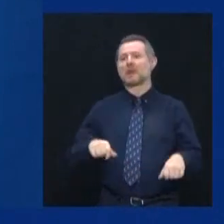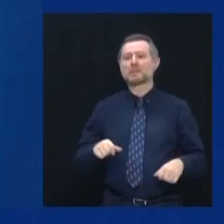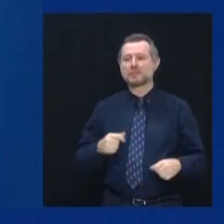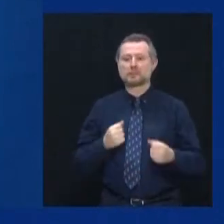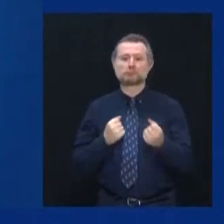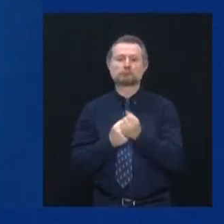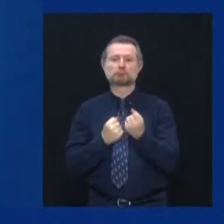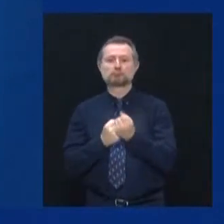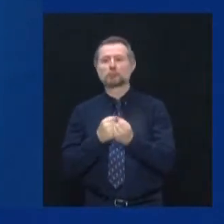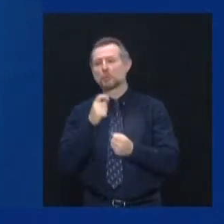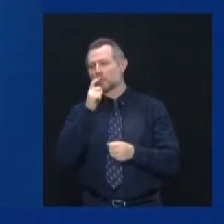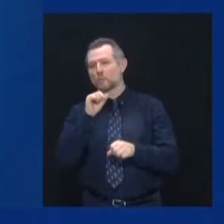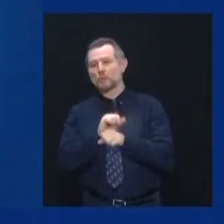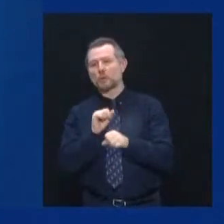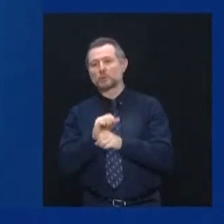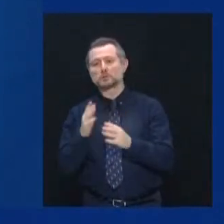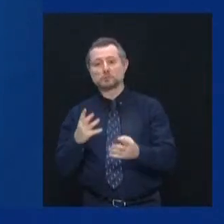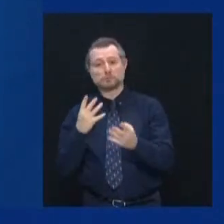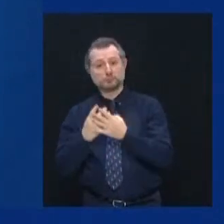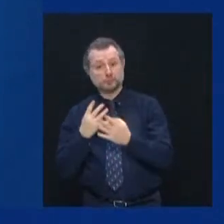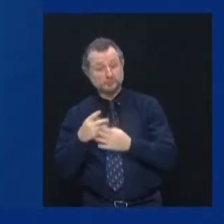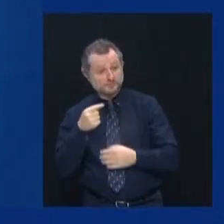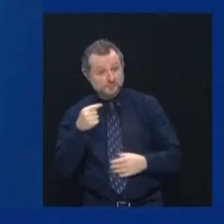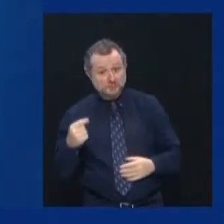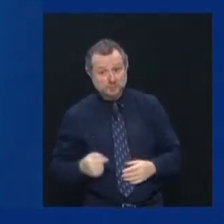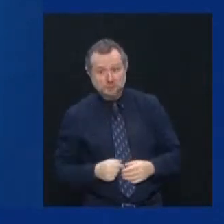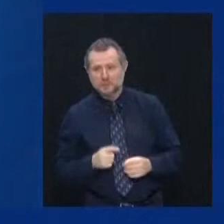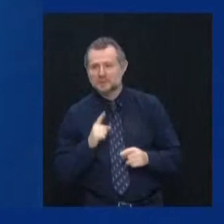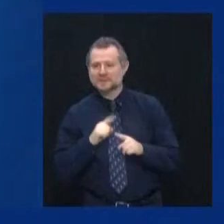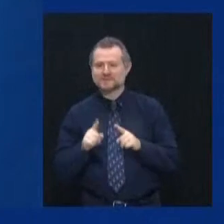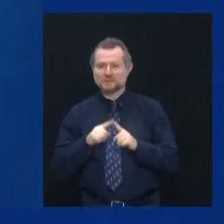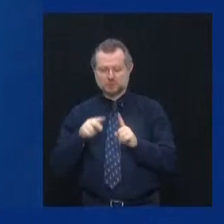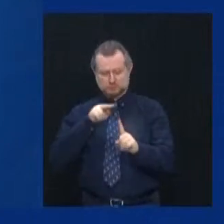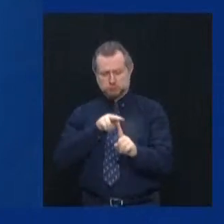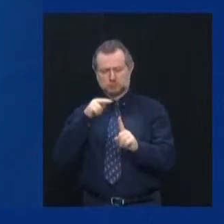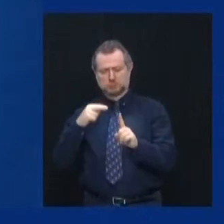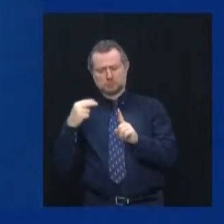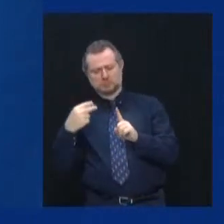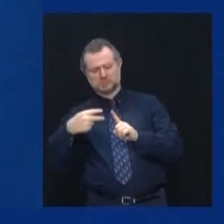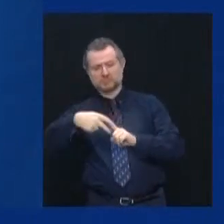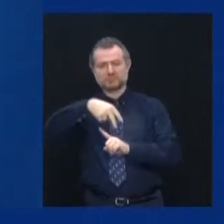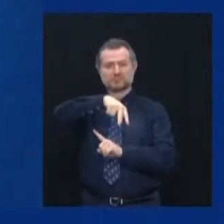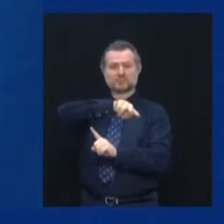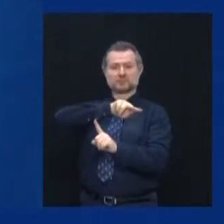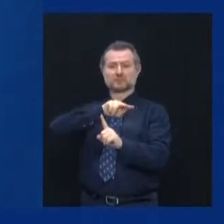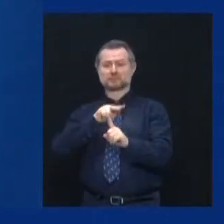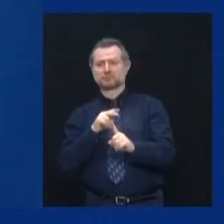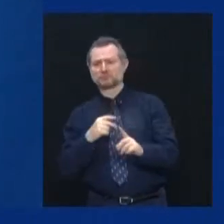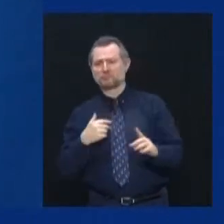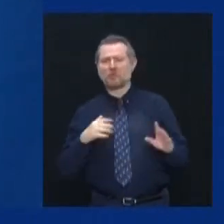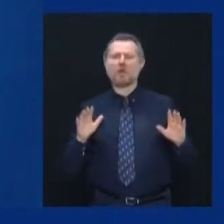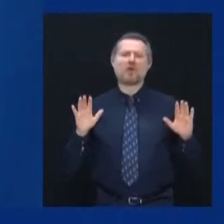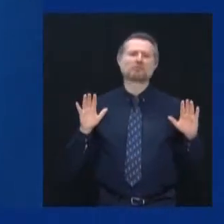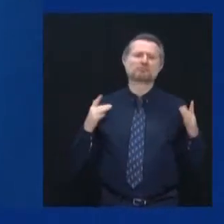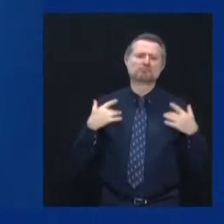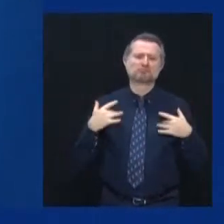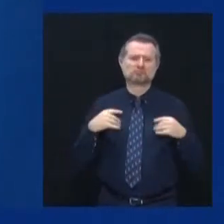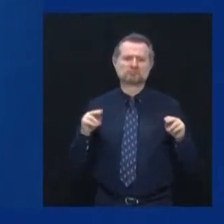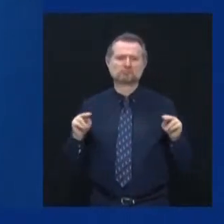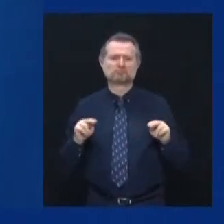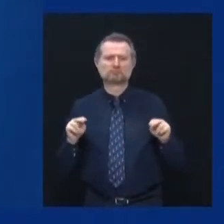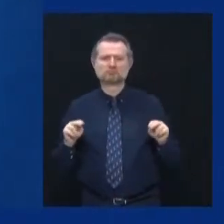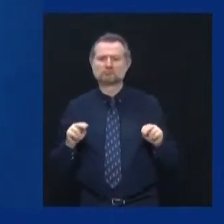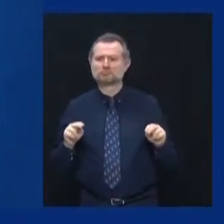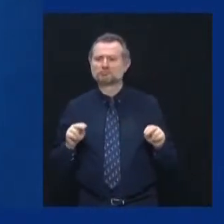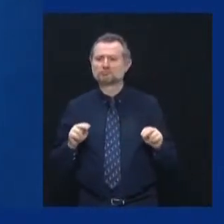officers should go first. I can argue for any of them. I will argue for none of them. I will argue fairness